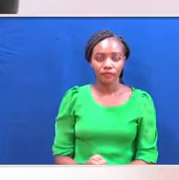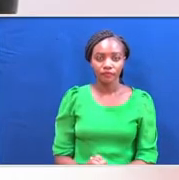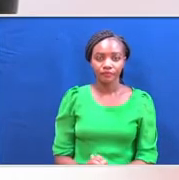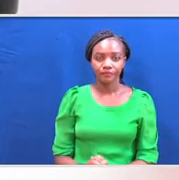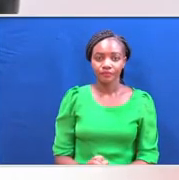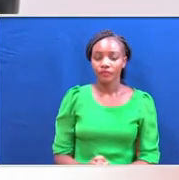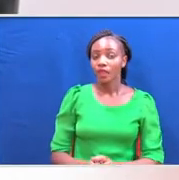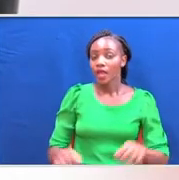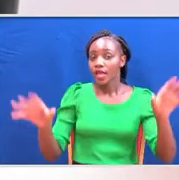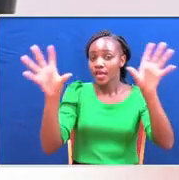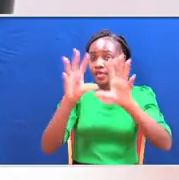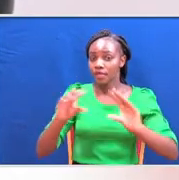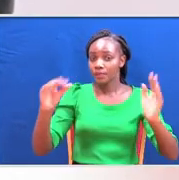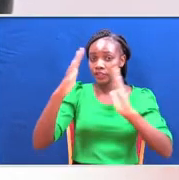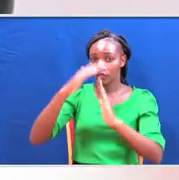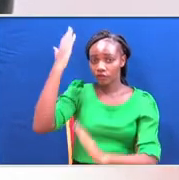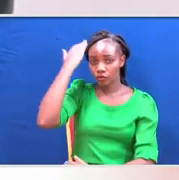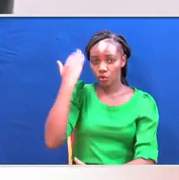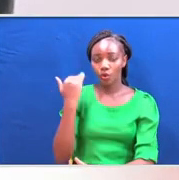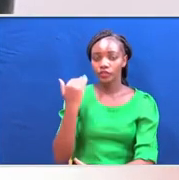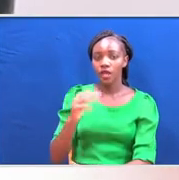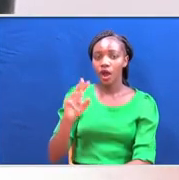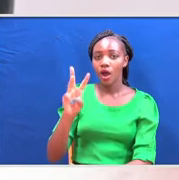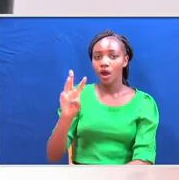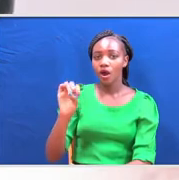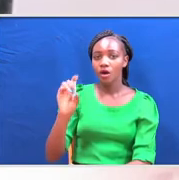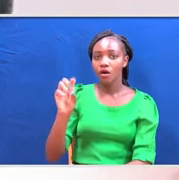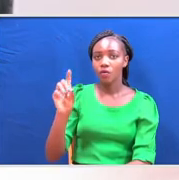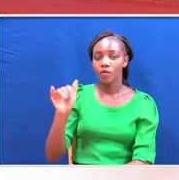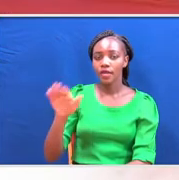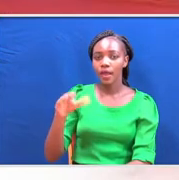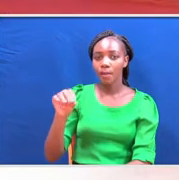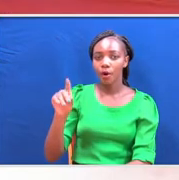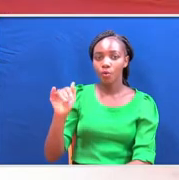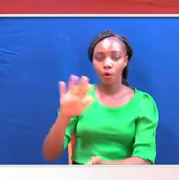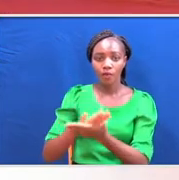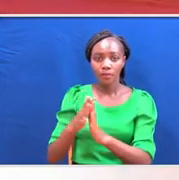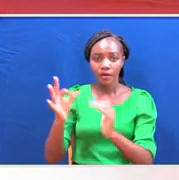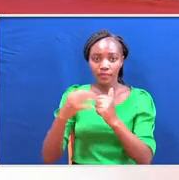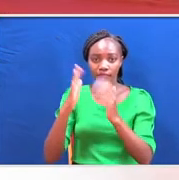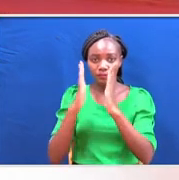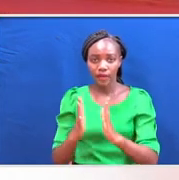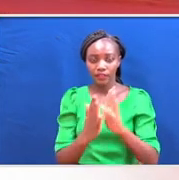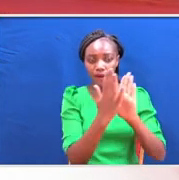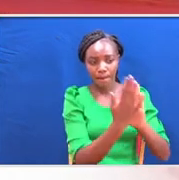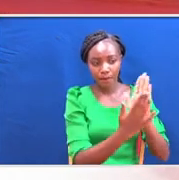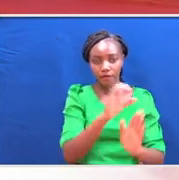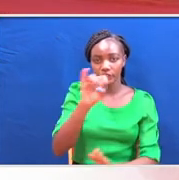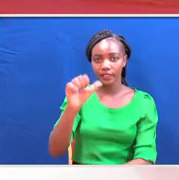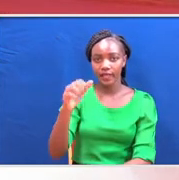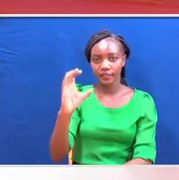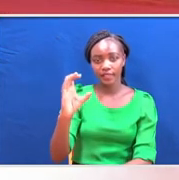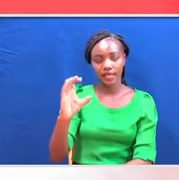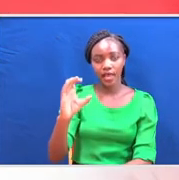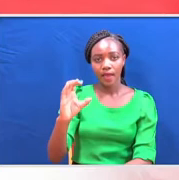The president of the Court of Appeal, William Ouko, was the eighth candidate to appear before the Judicial Service